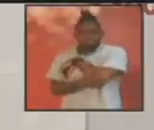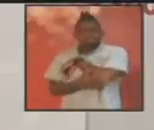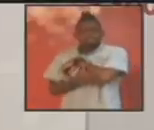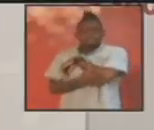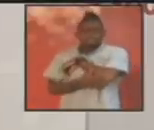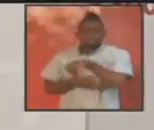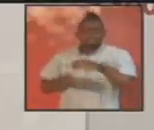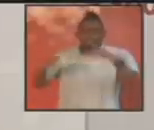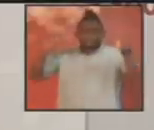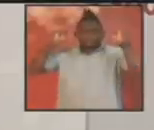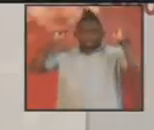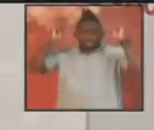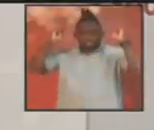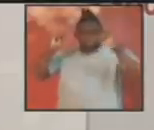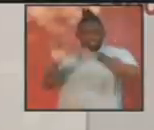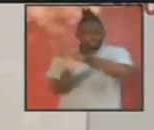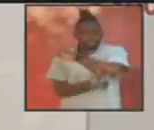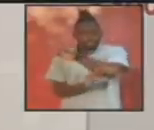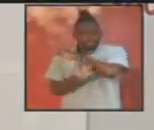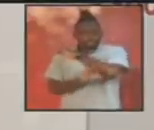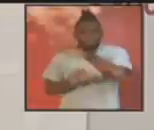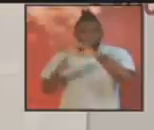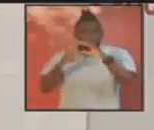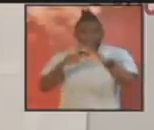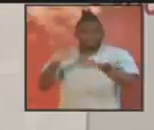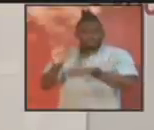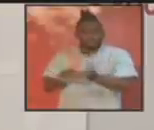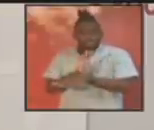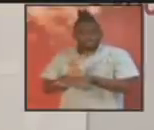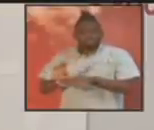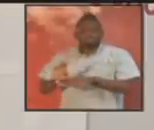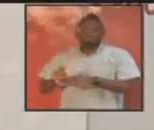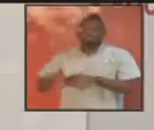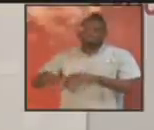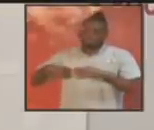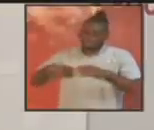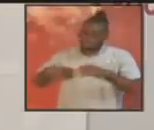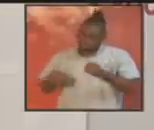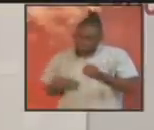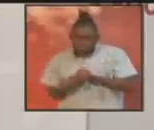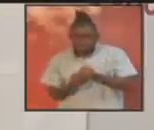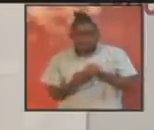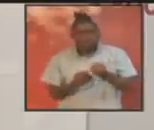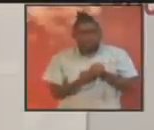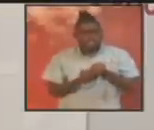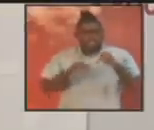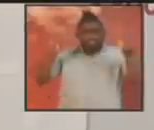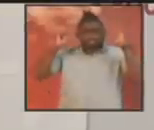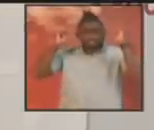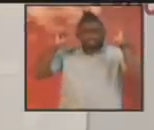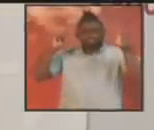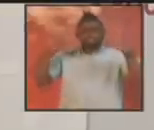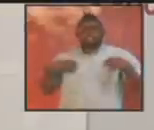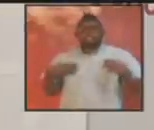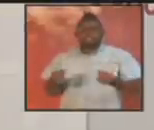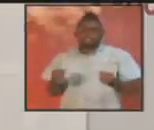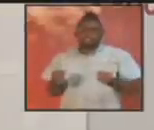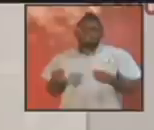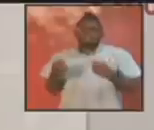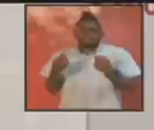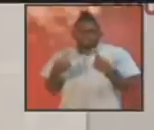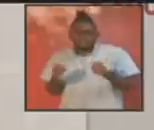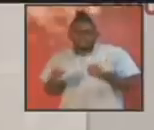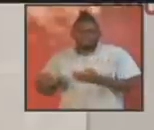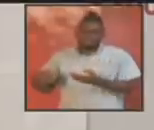Affairs in support the Ministry of Health's efforts to procure vaccine supply, approved